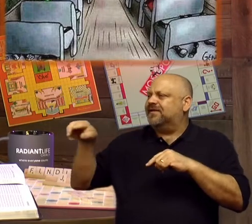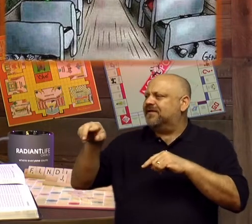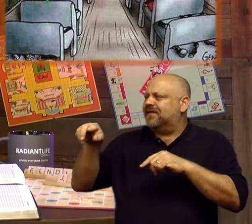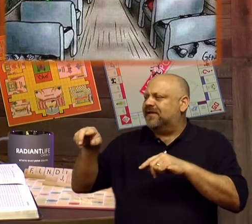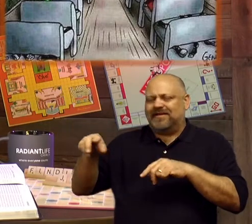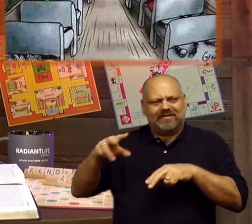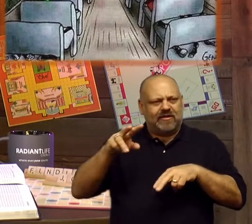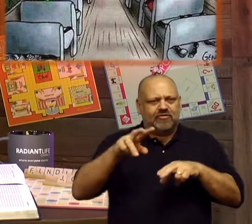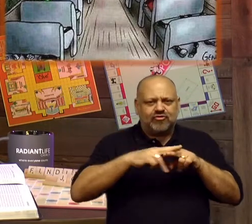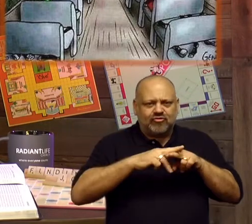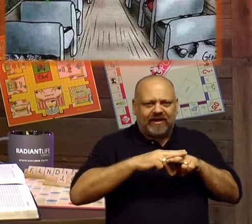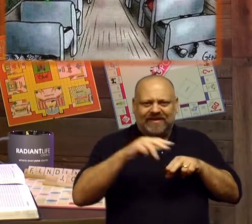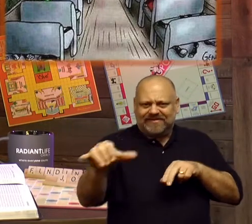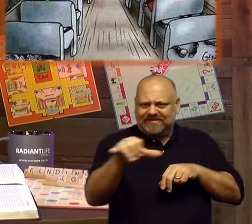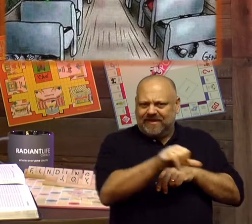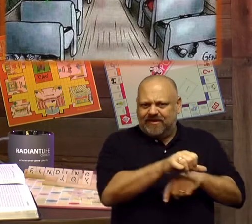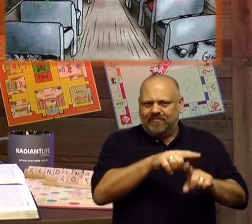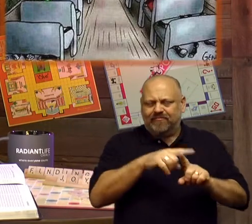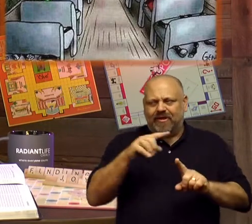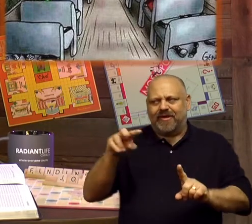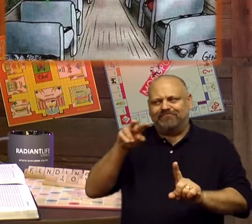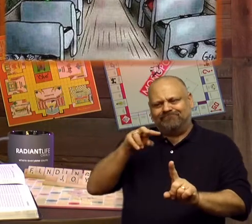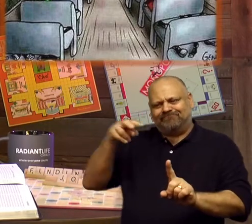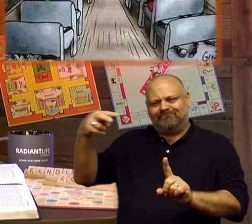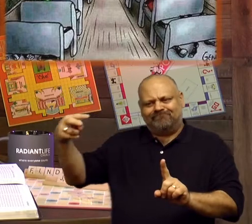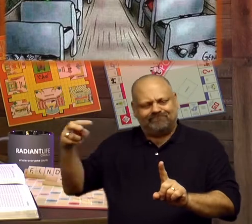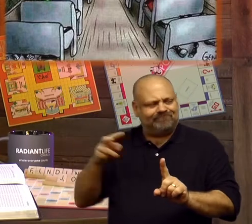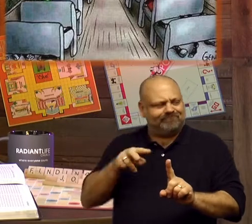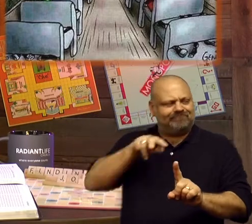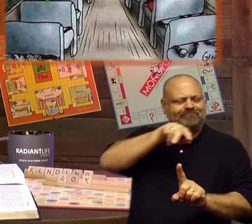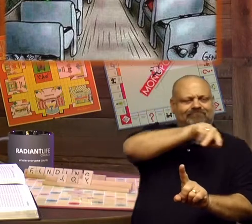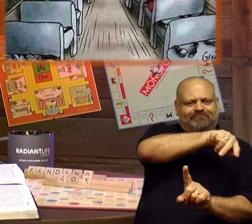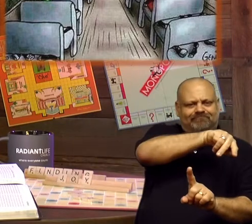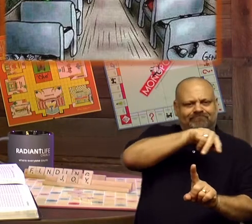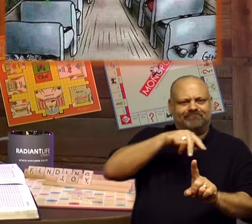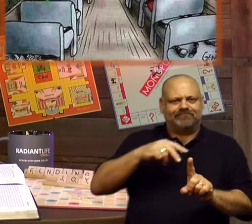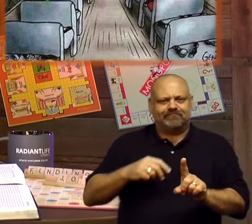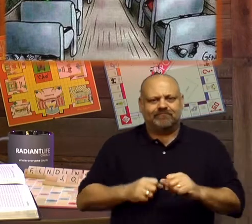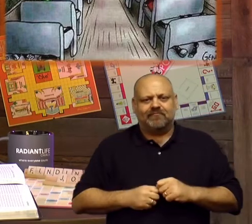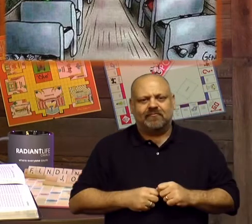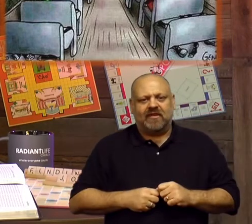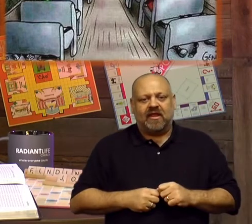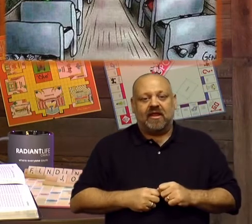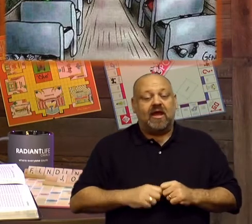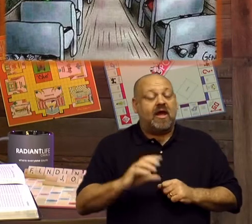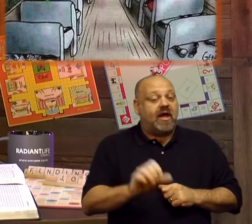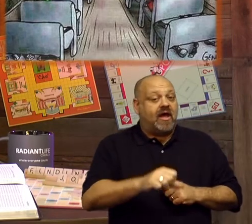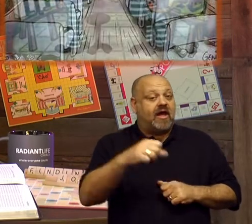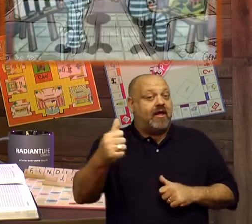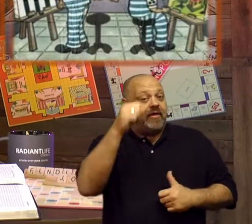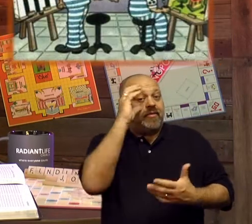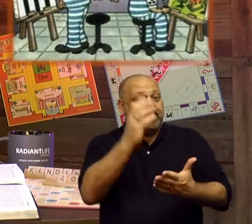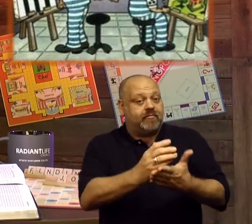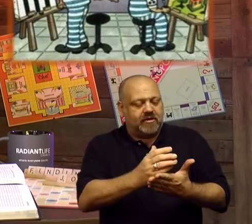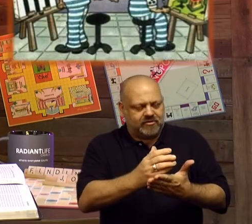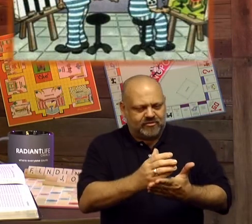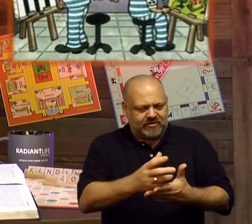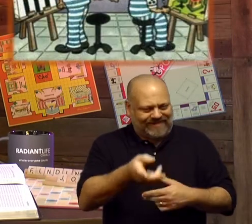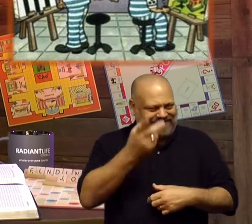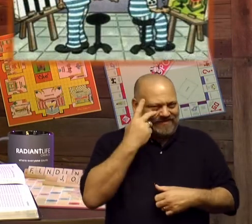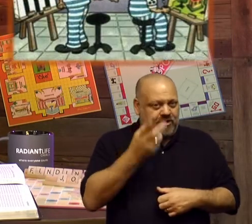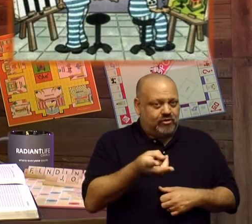same train, but looking at things from two different perspectives. This other picture, we see